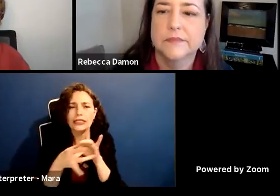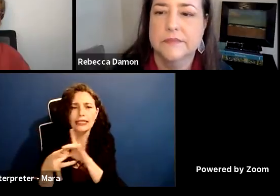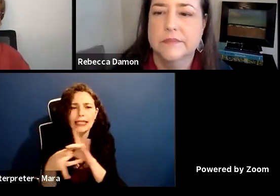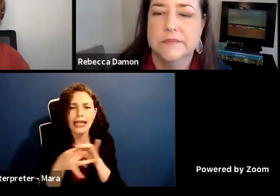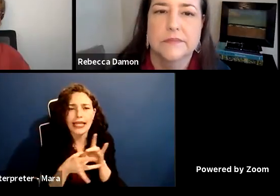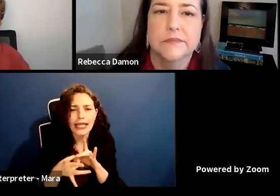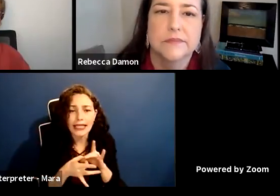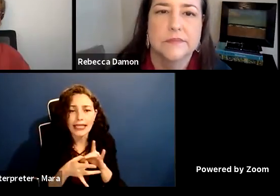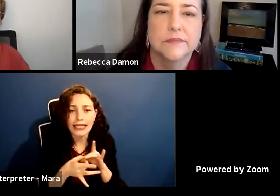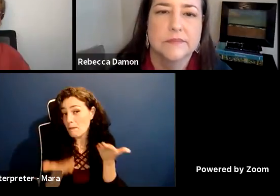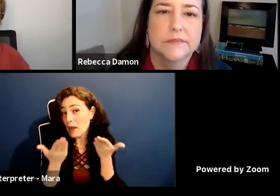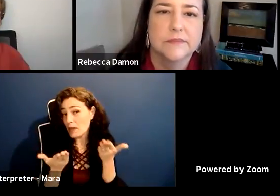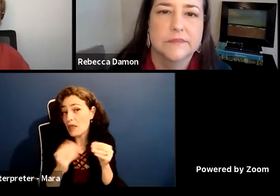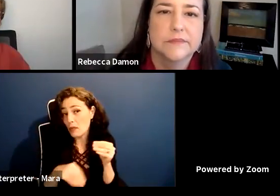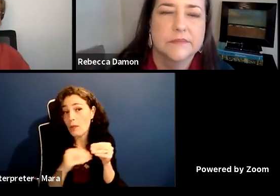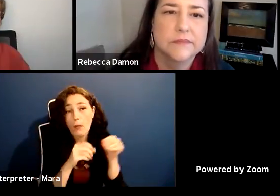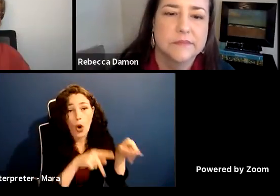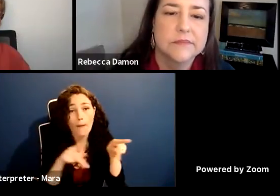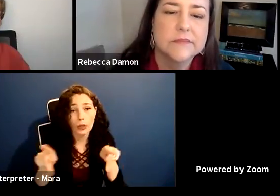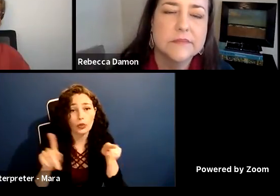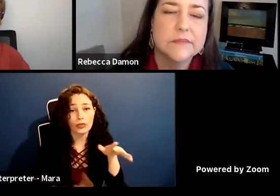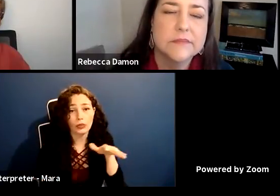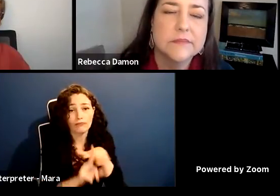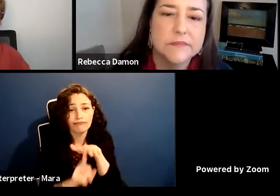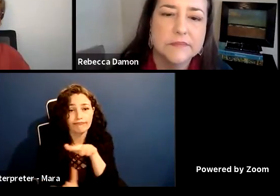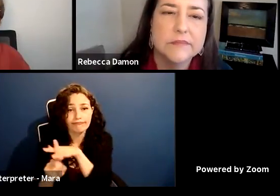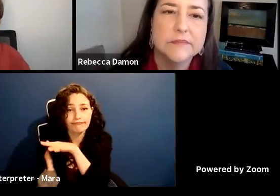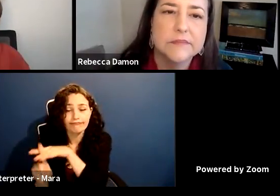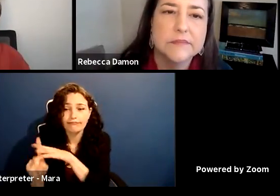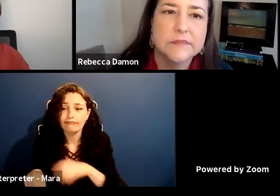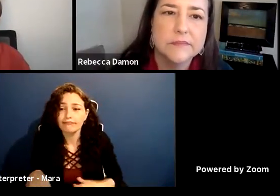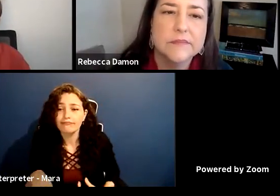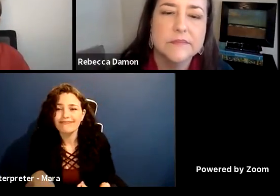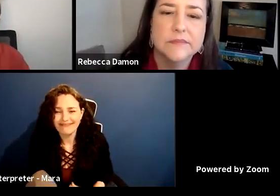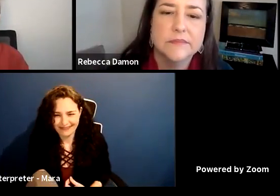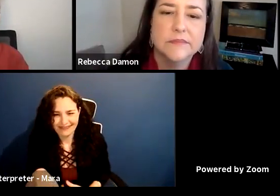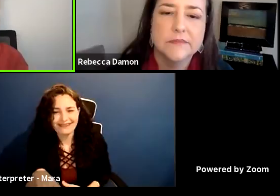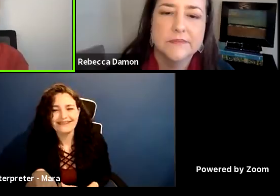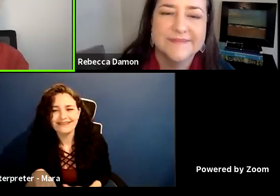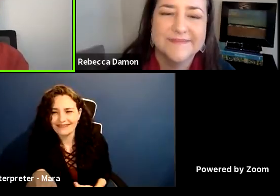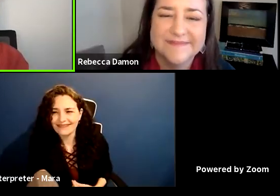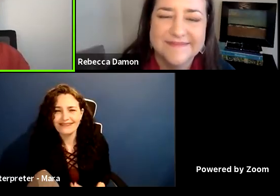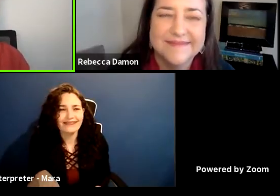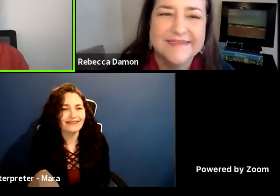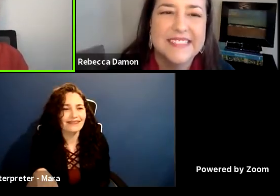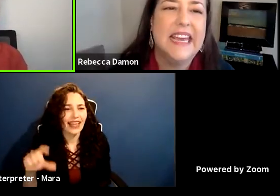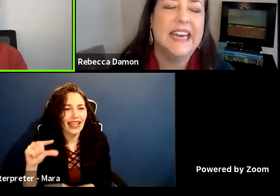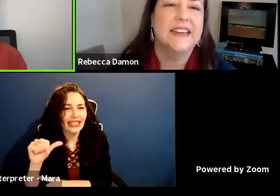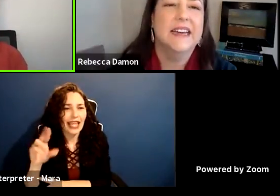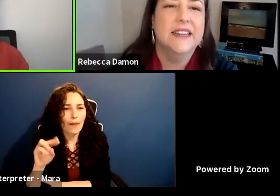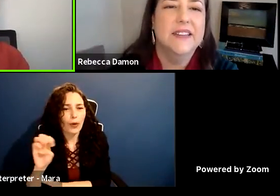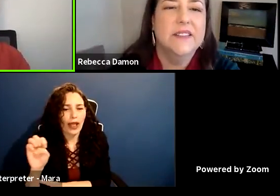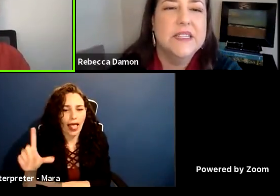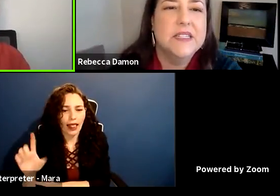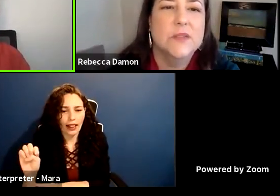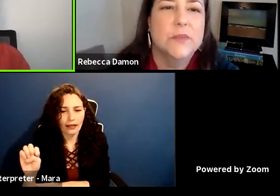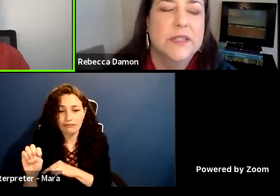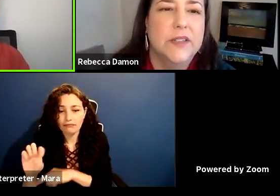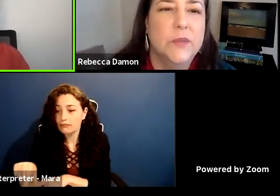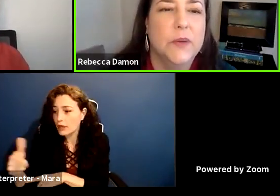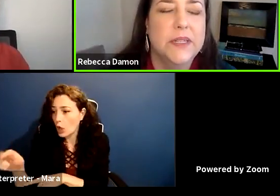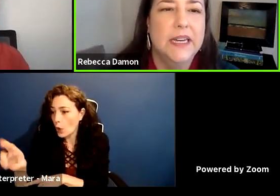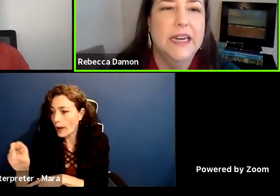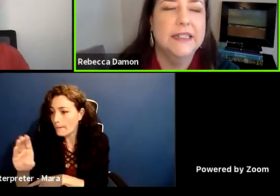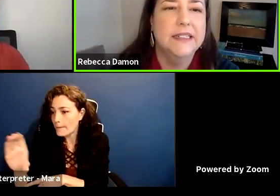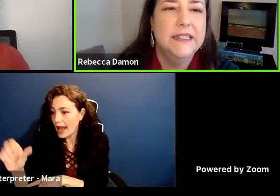and see if there are opportunities there. Thank you. Absolutely. Thank you. Rebecca. Yeah, this is a really